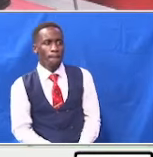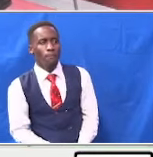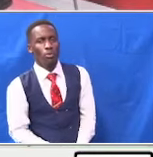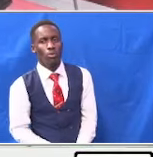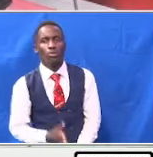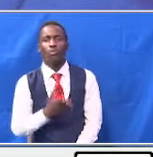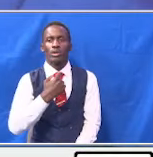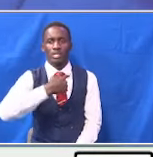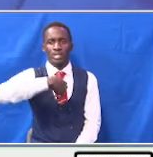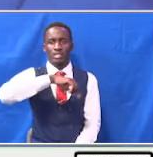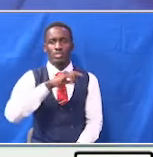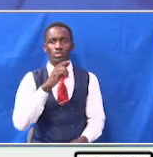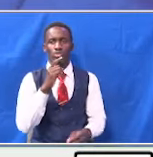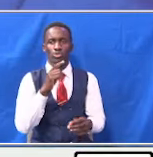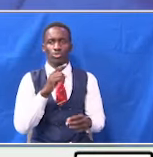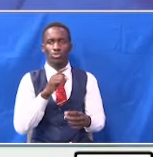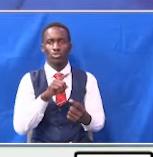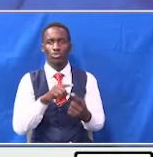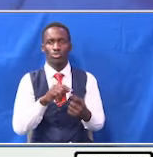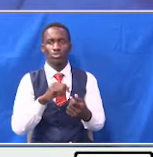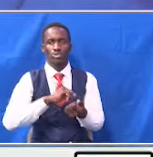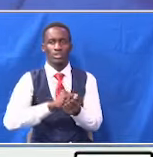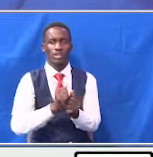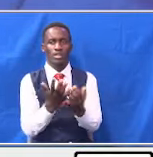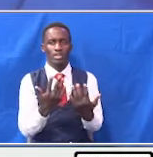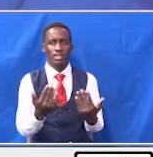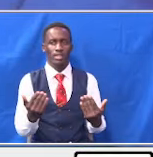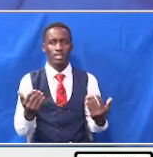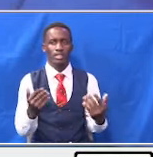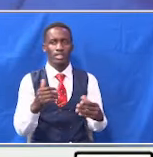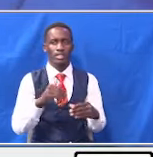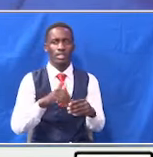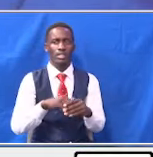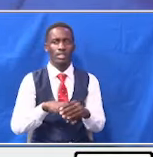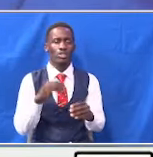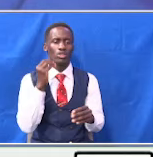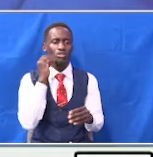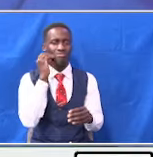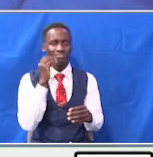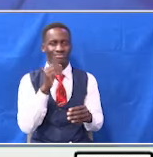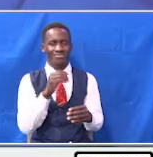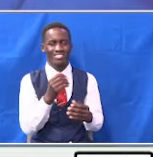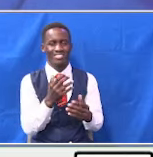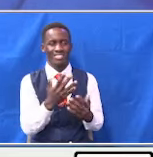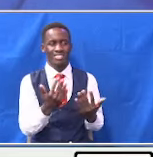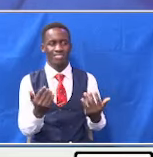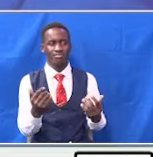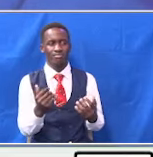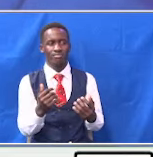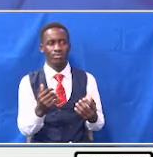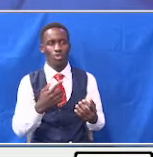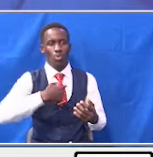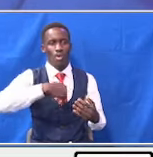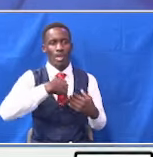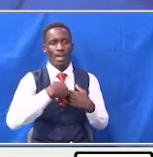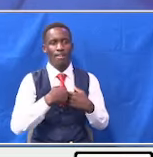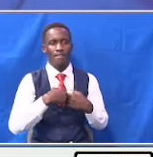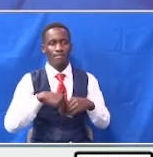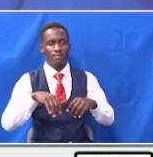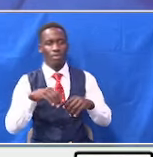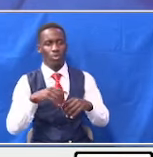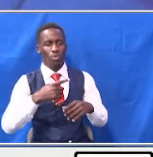us to do things a little bit differently in this home stretch. We had the president. We heard